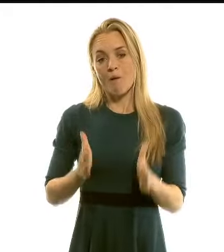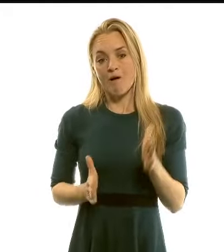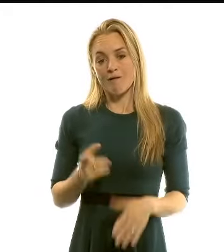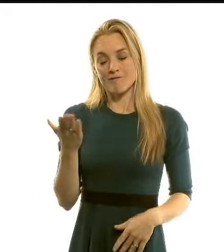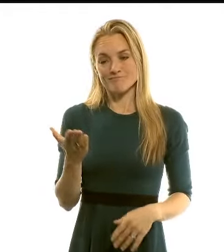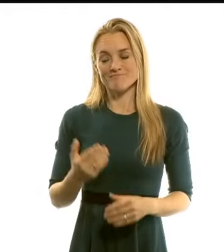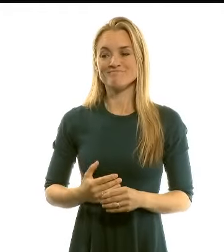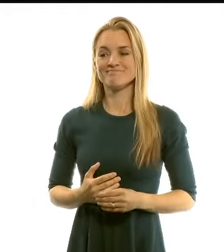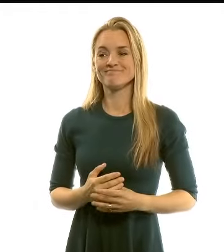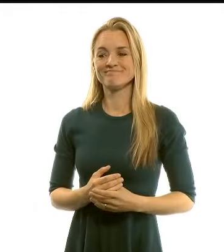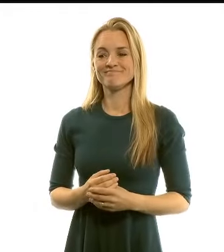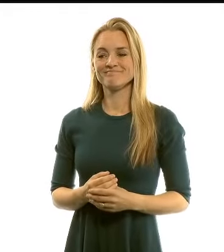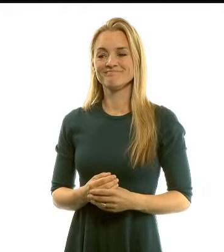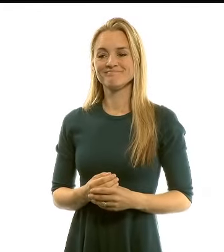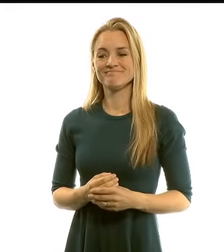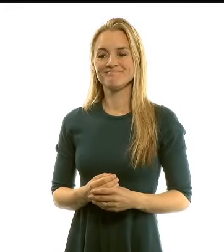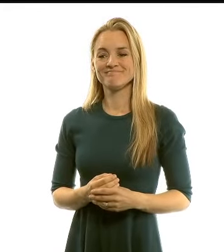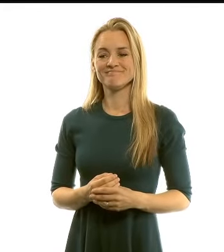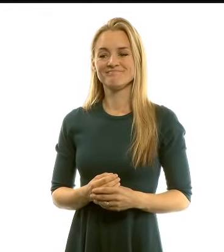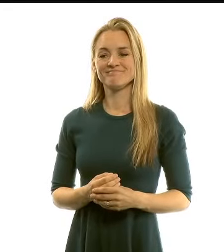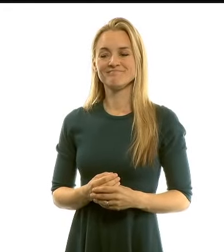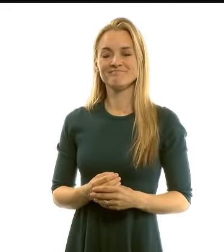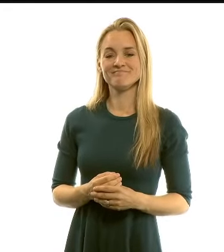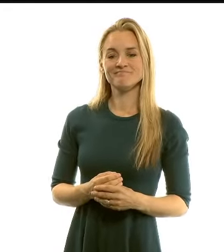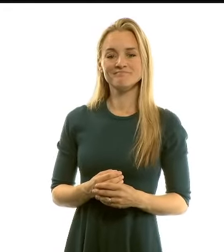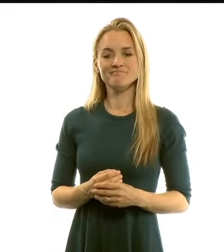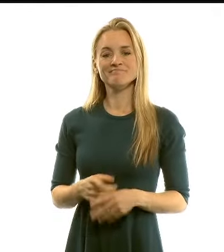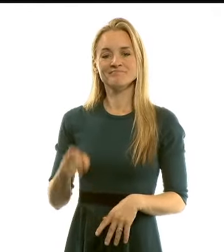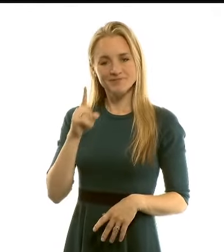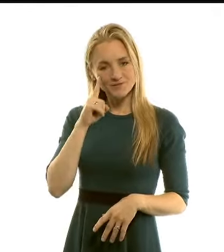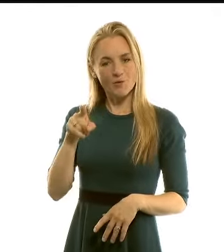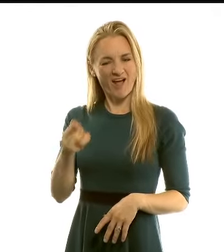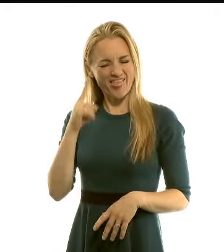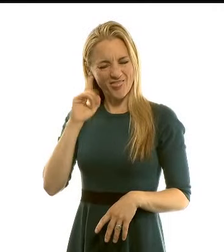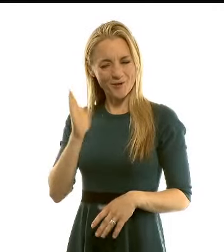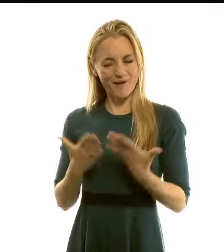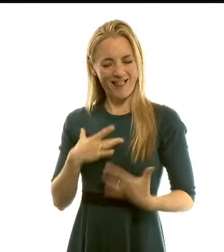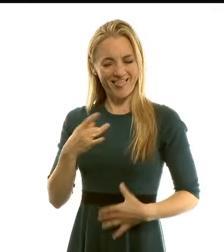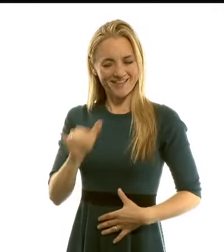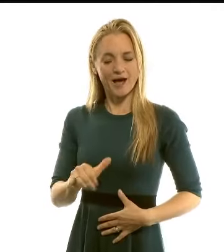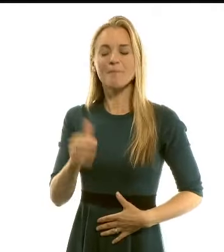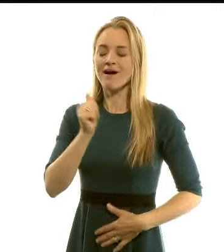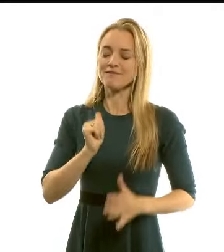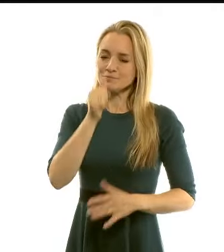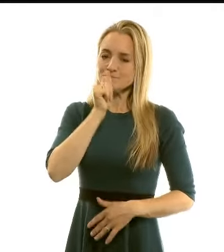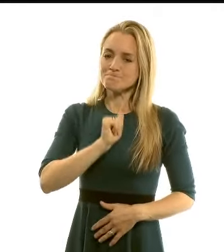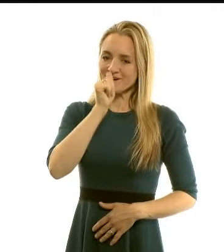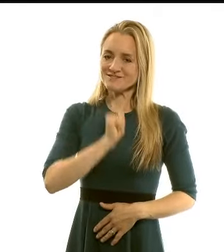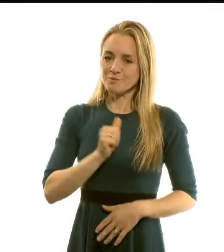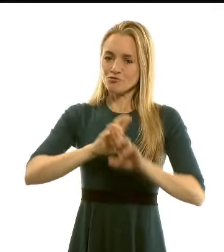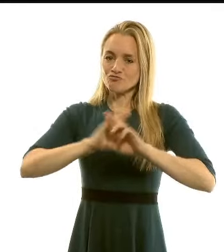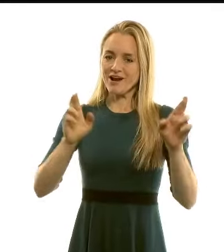Yep, I thought you would like that, Charlie, but be patient. You can play that in a few months' time, all right? Just relax.